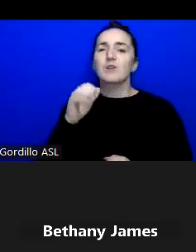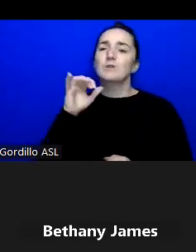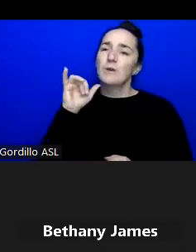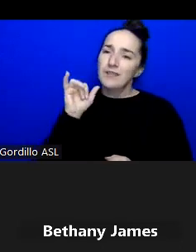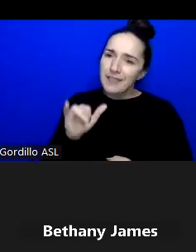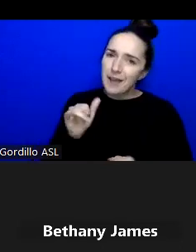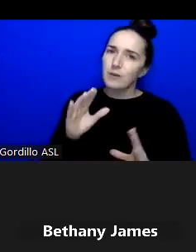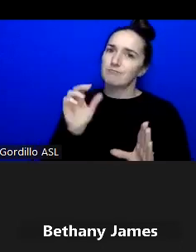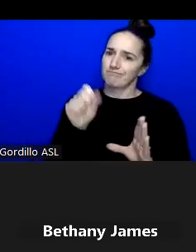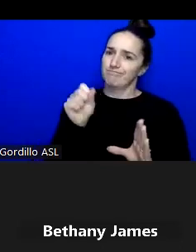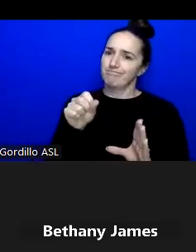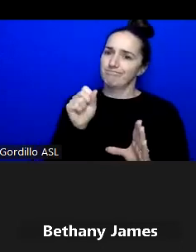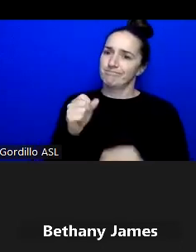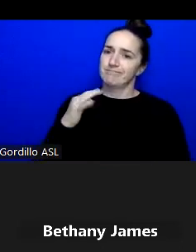regard.